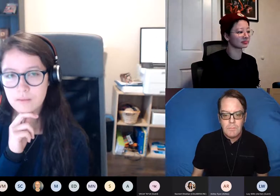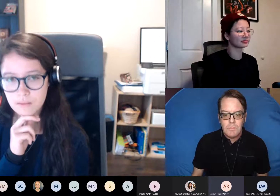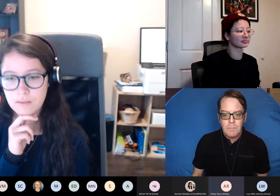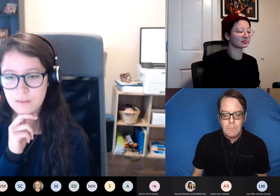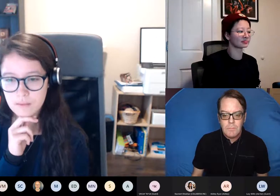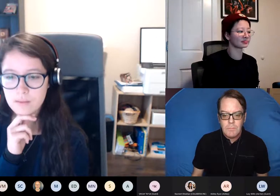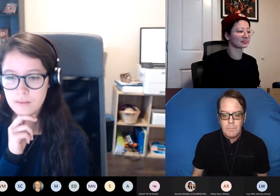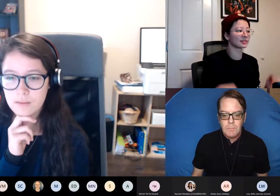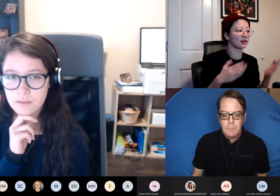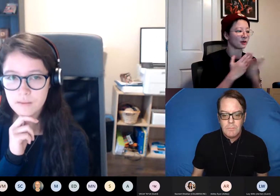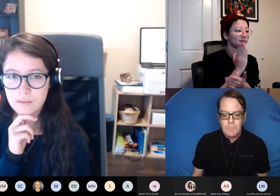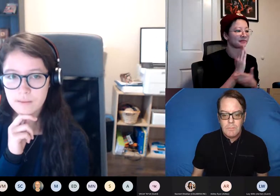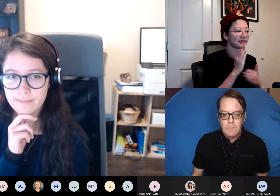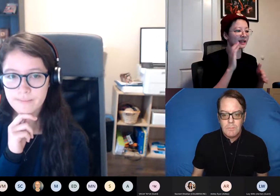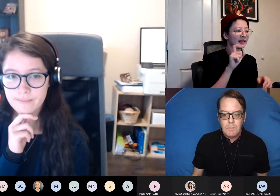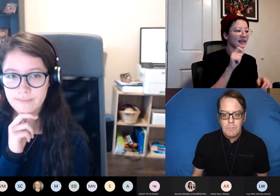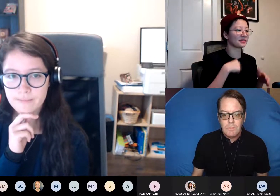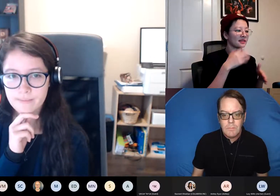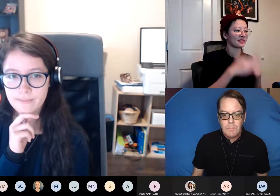communication?